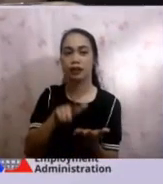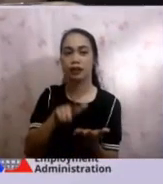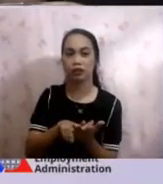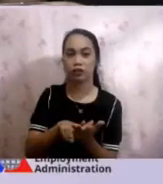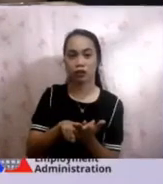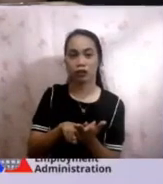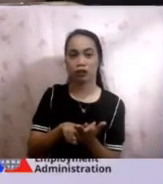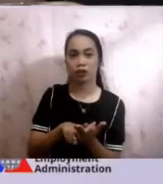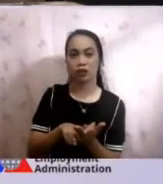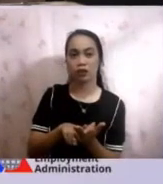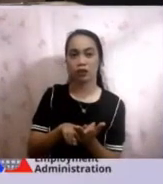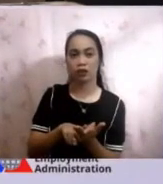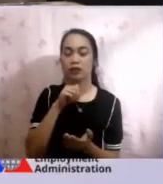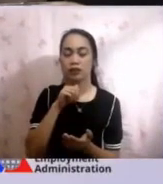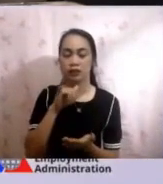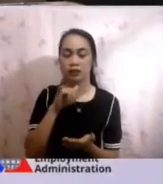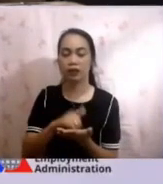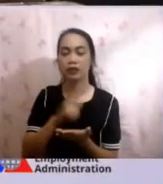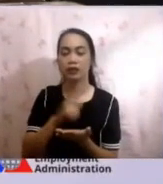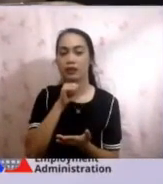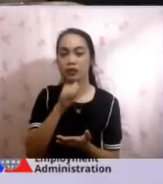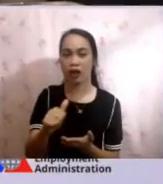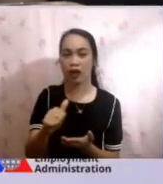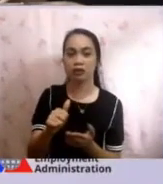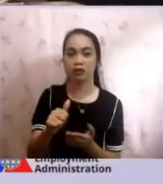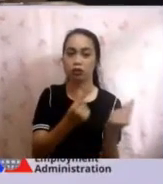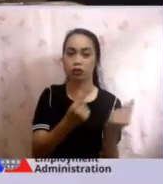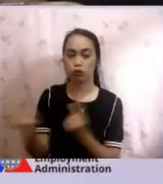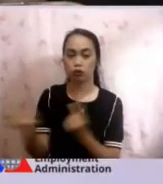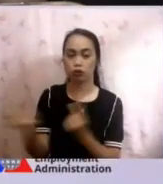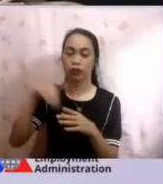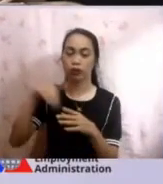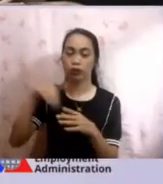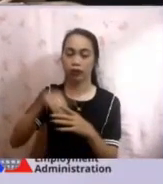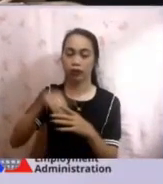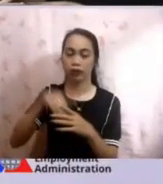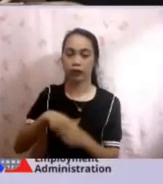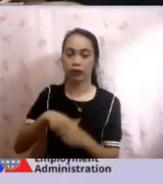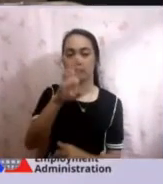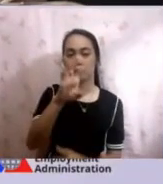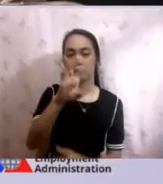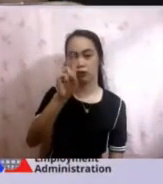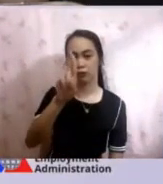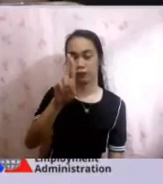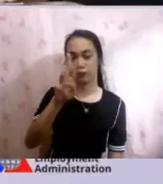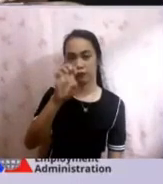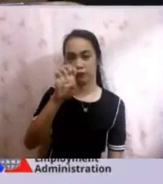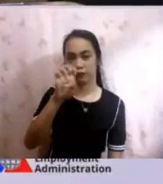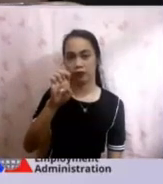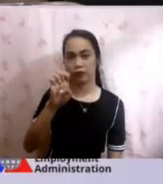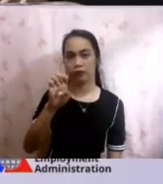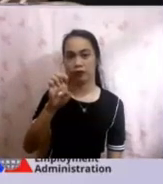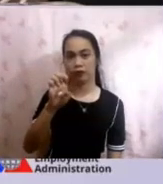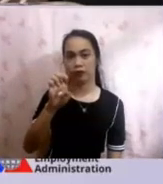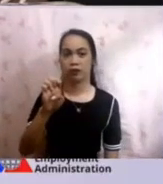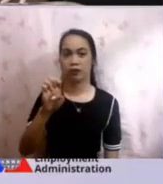that you cannot do sa imong resume. Because a resume, you can use bullets, numberings, and so on. Pero sa letter, it should be